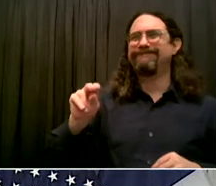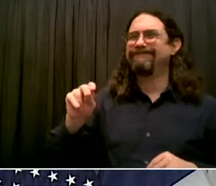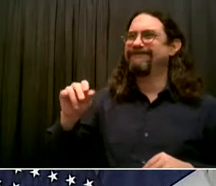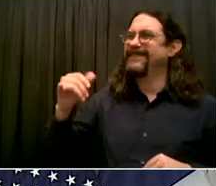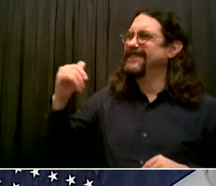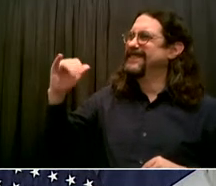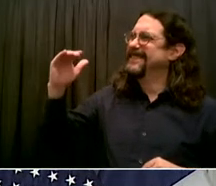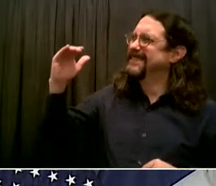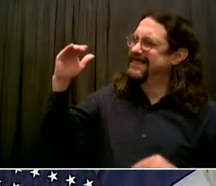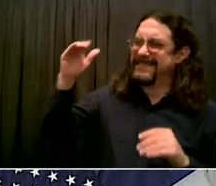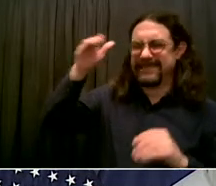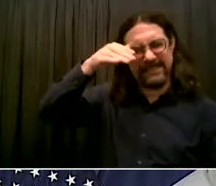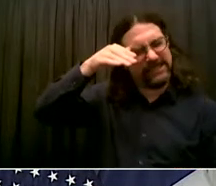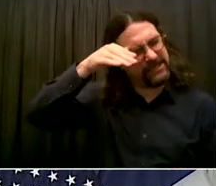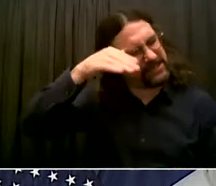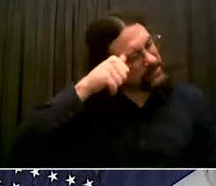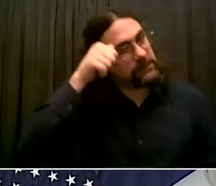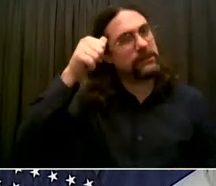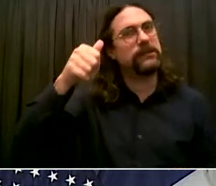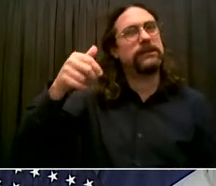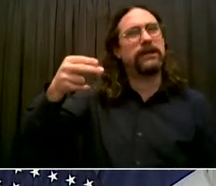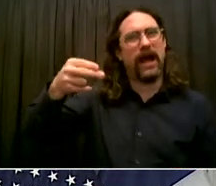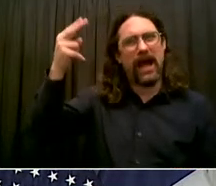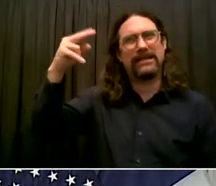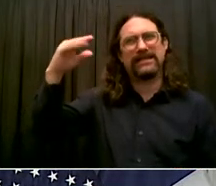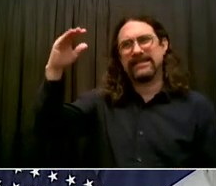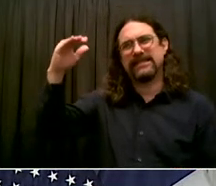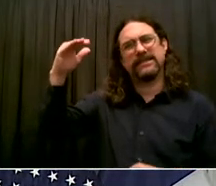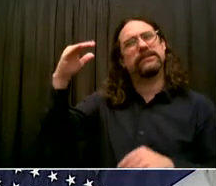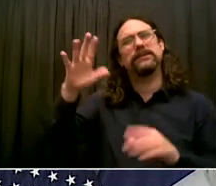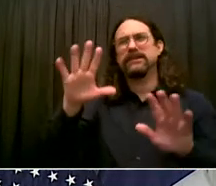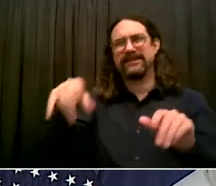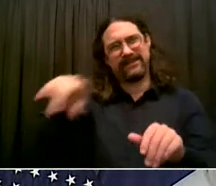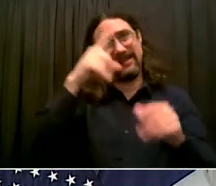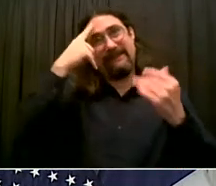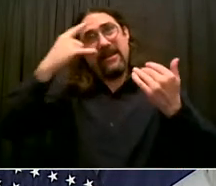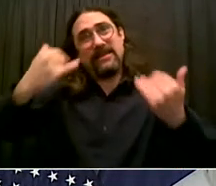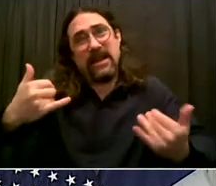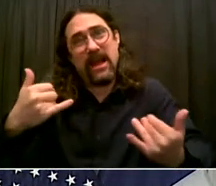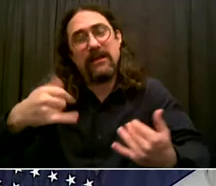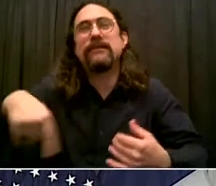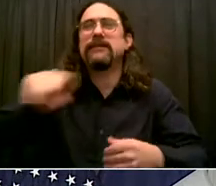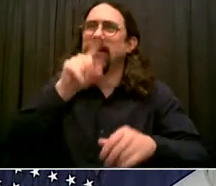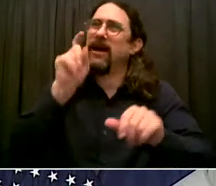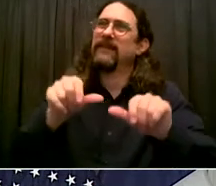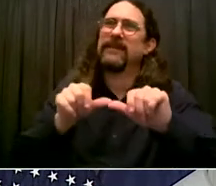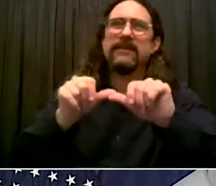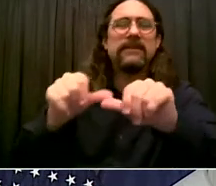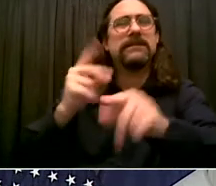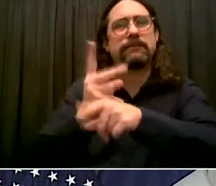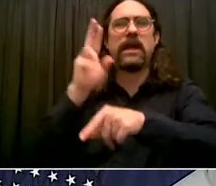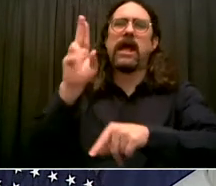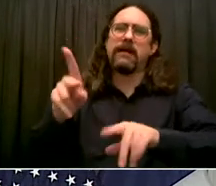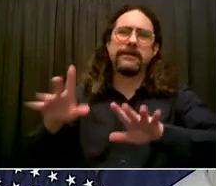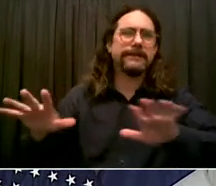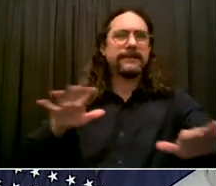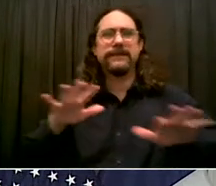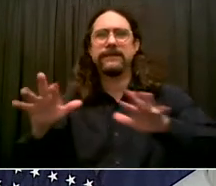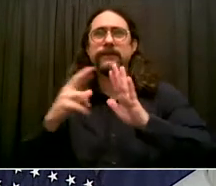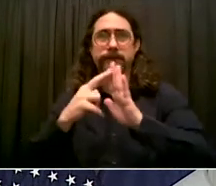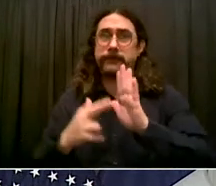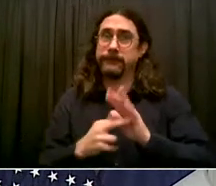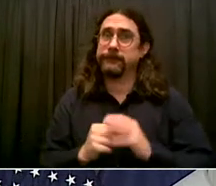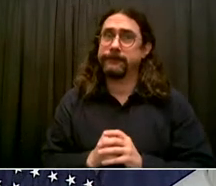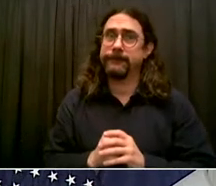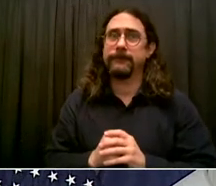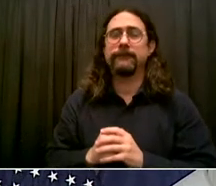Hello, Mr. Mayor. You're going to Yankee Stadium today? But that's not my question, but I'm going to ask No, we will not count that question. No, everything's